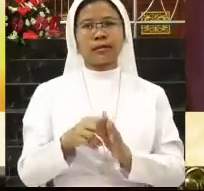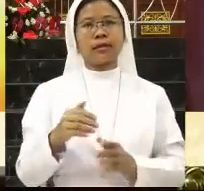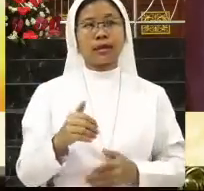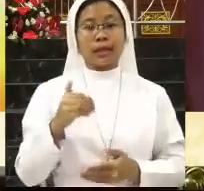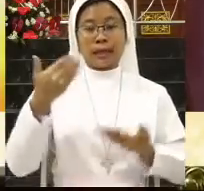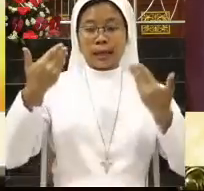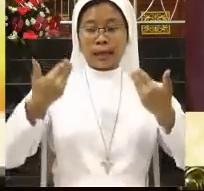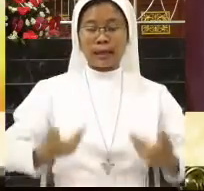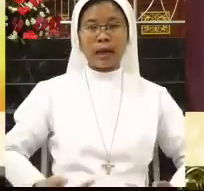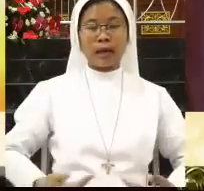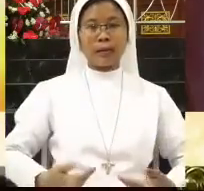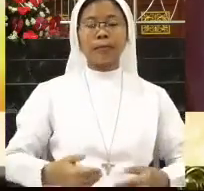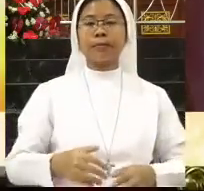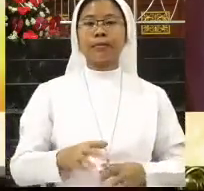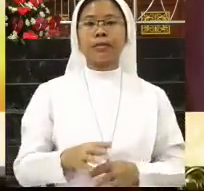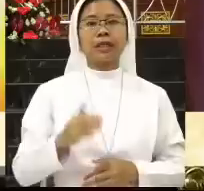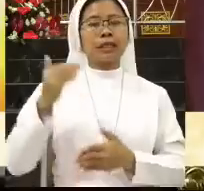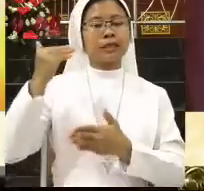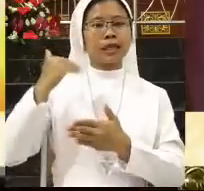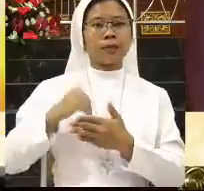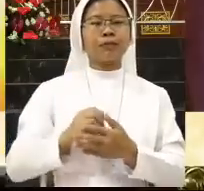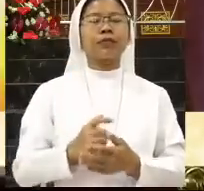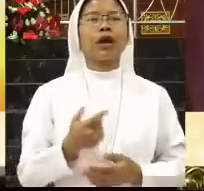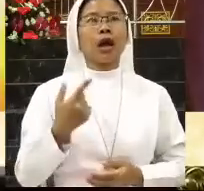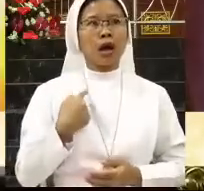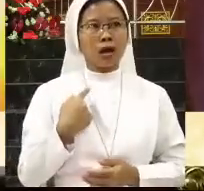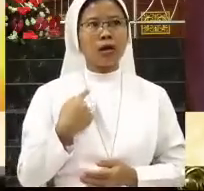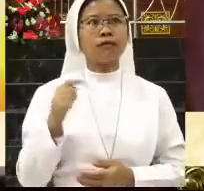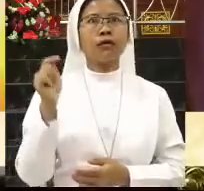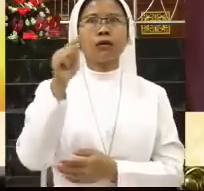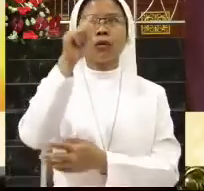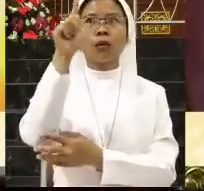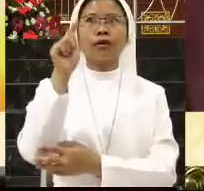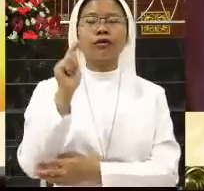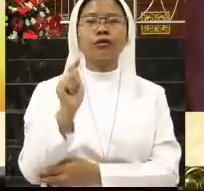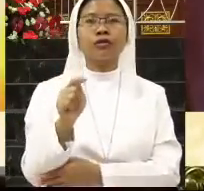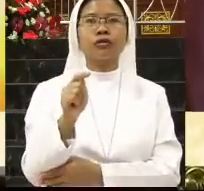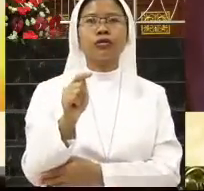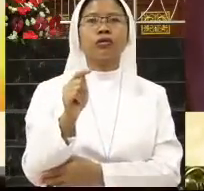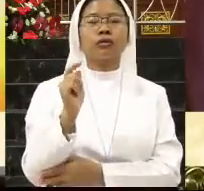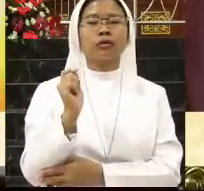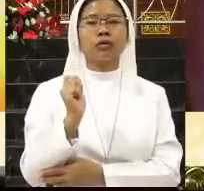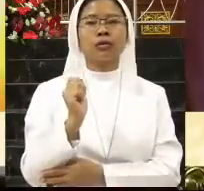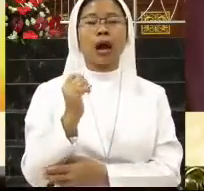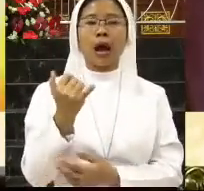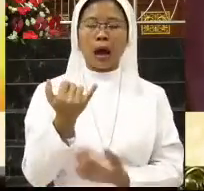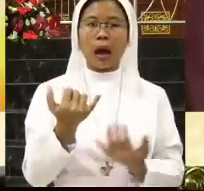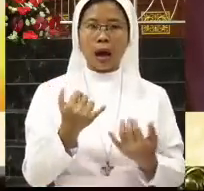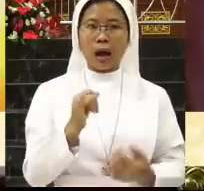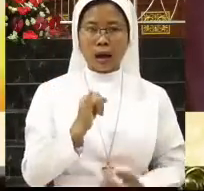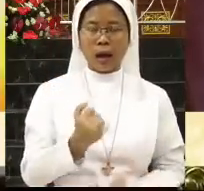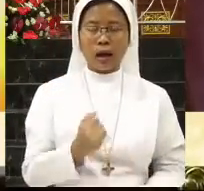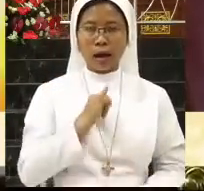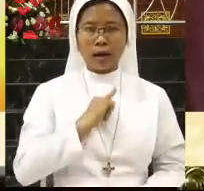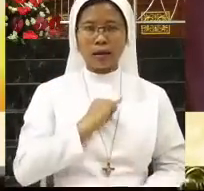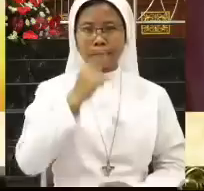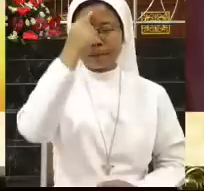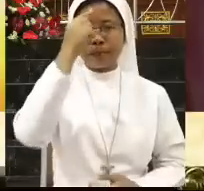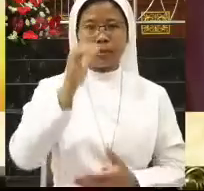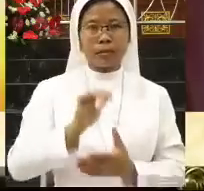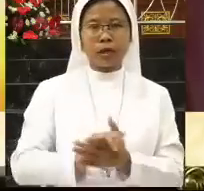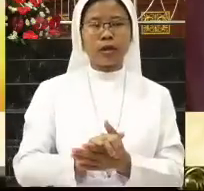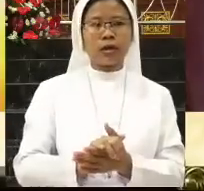This brings us to a classic question, or a typical question, which I believe had been also